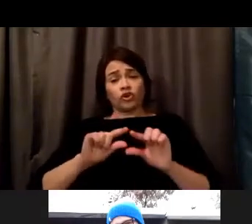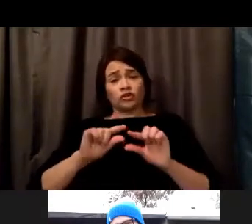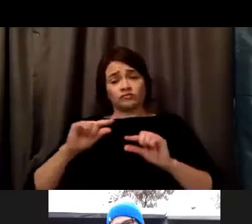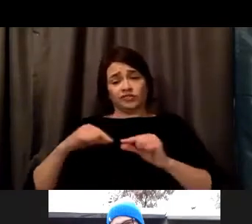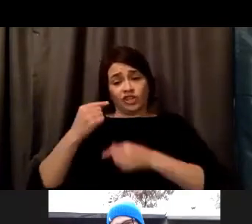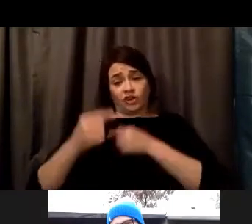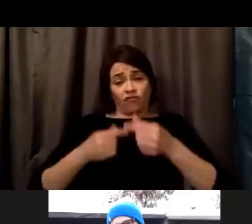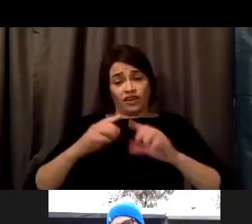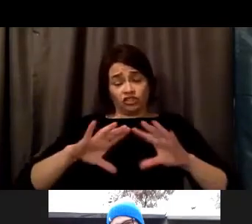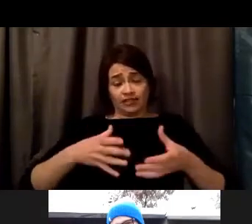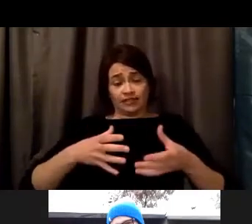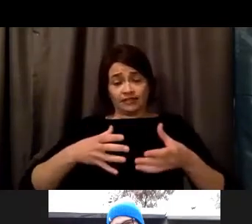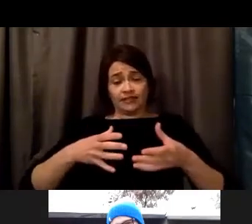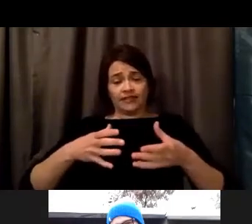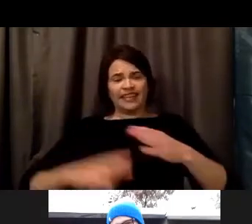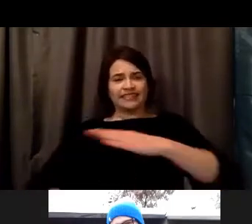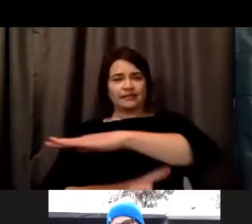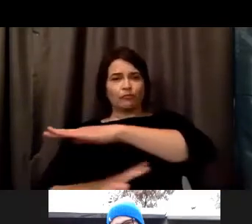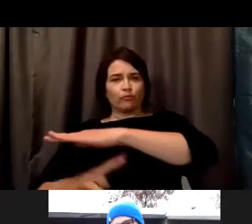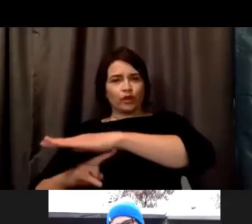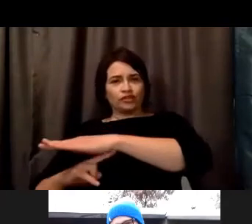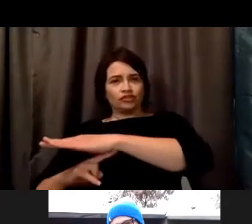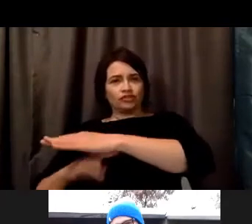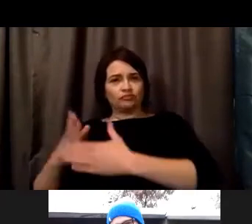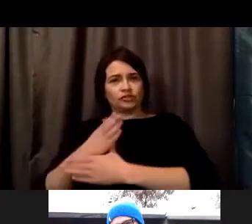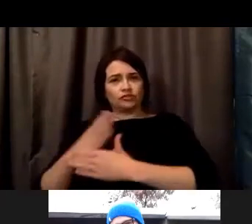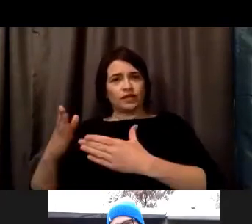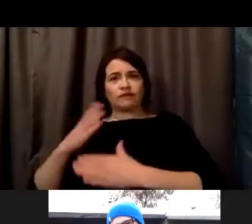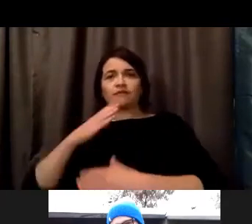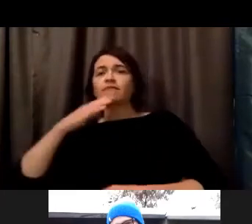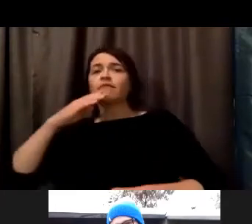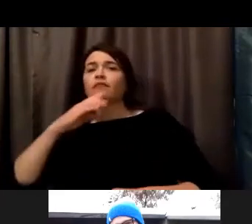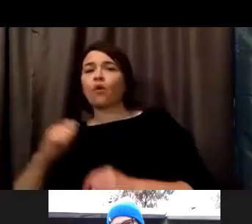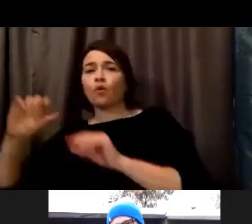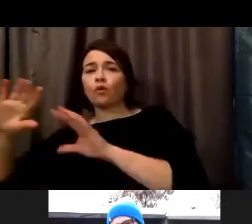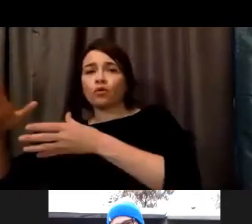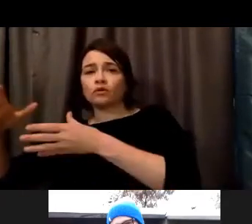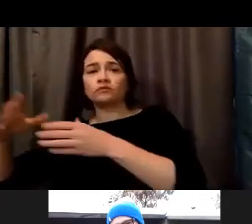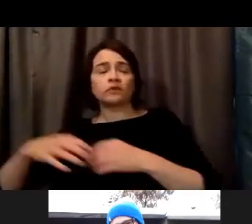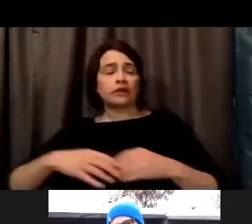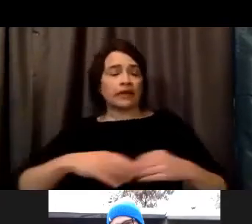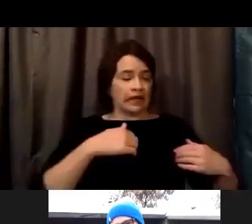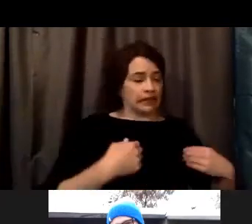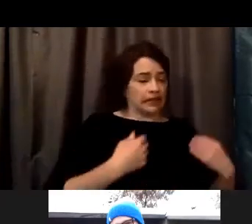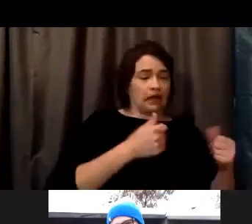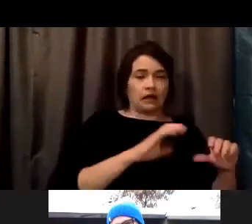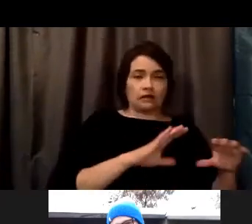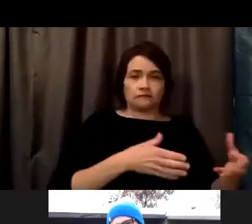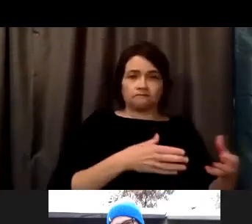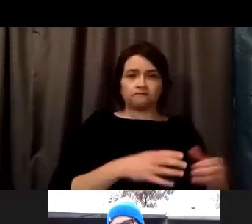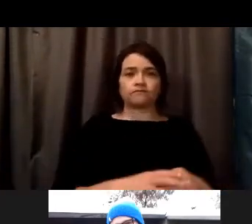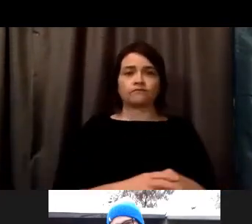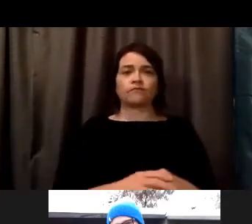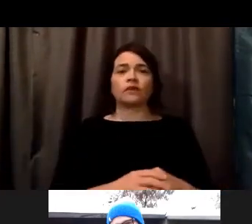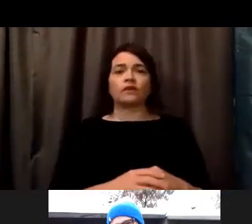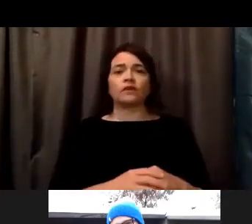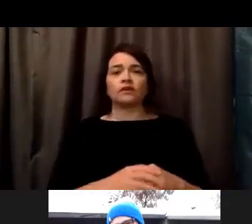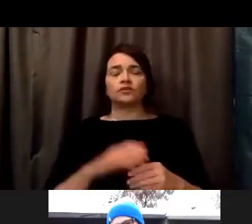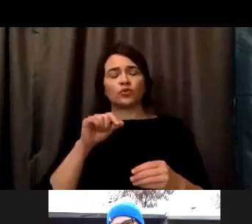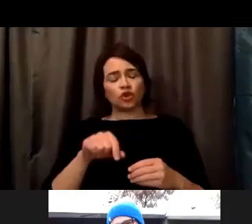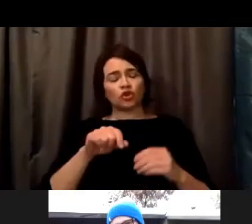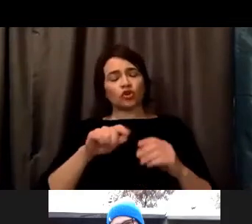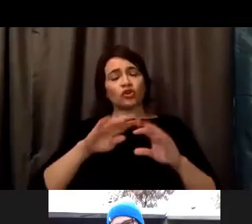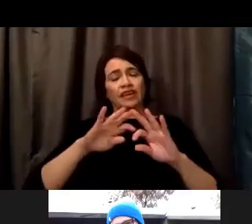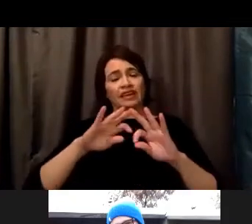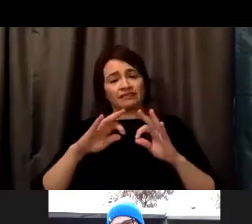wonder, you know, what it was like for you growing up in a family of survivors, but also kind of in that role as, you know, this